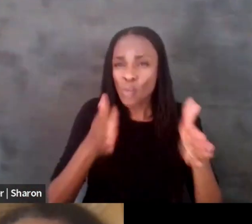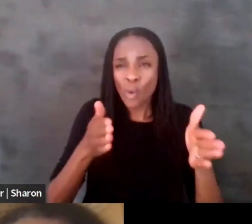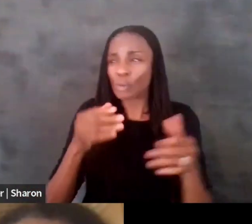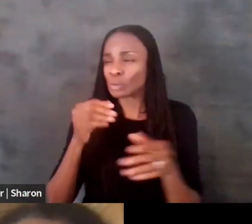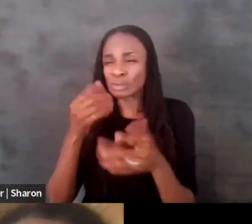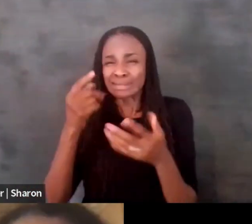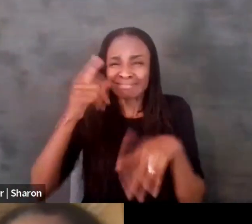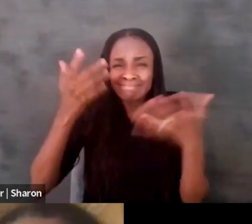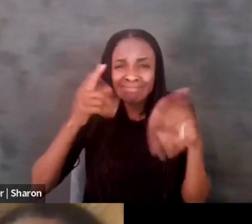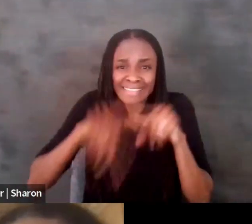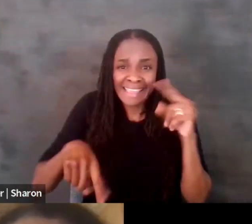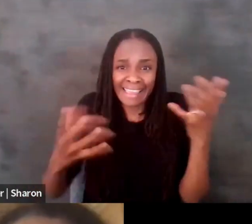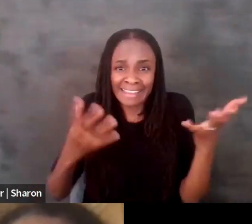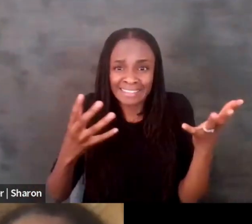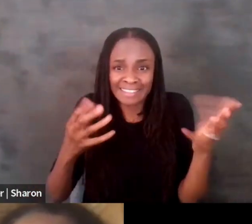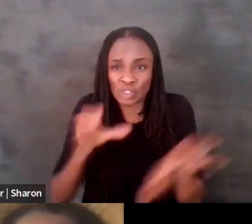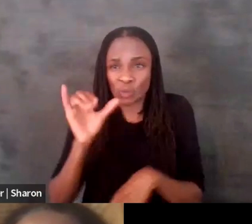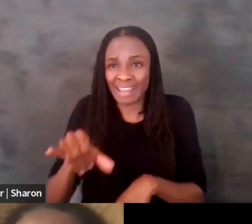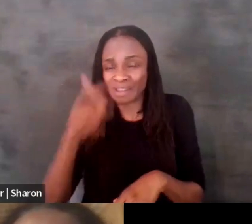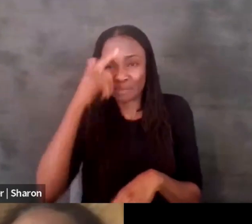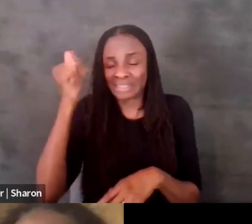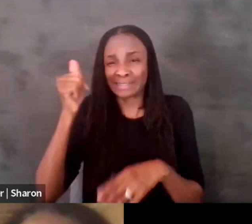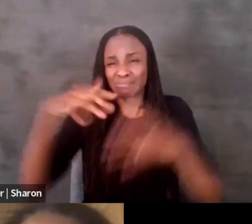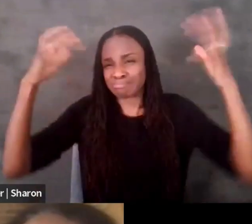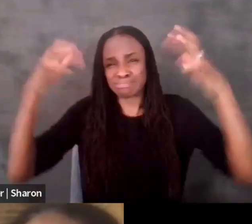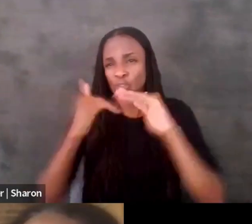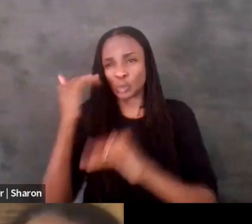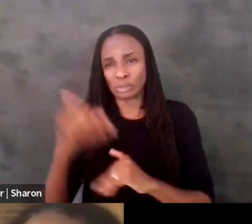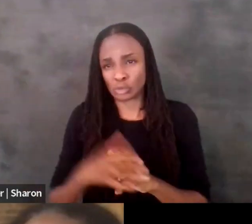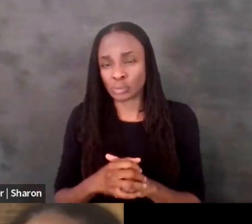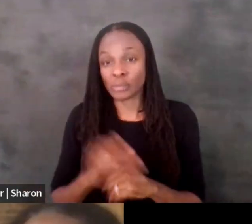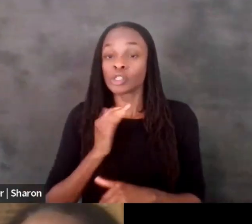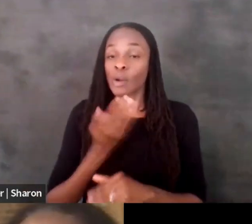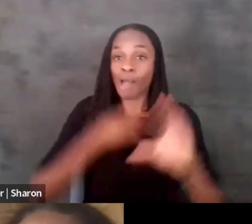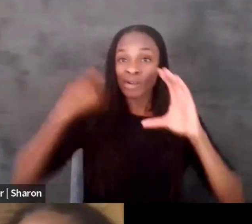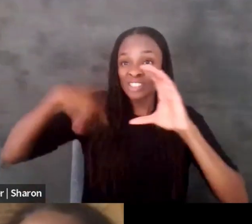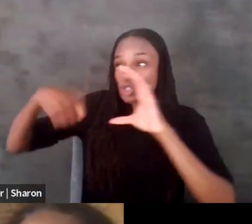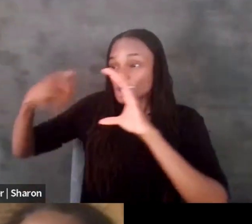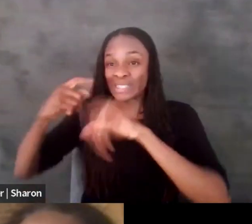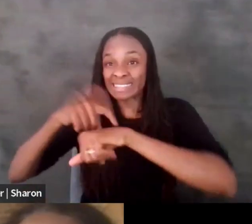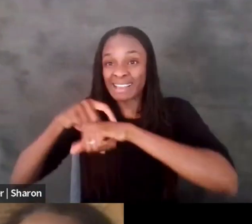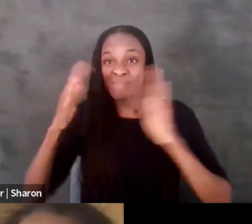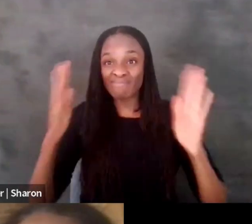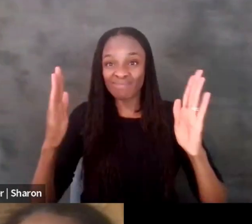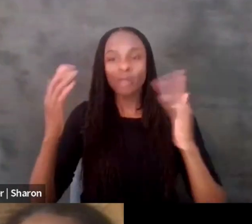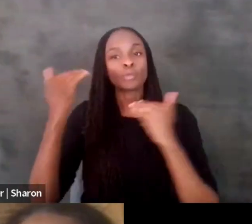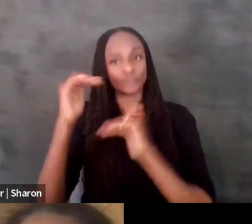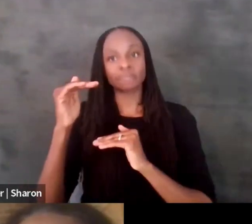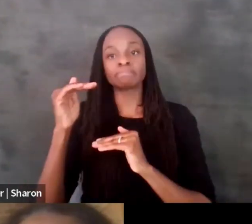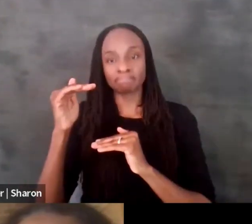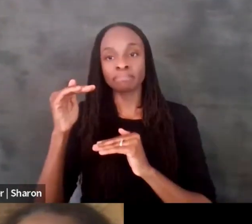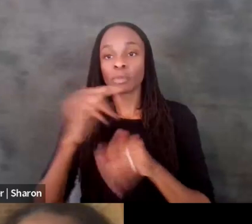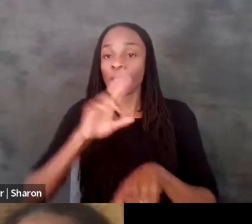we cannot take out the Wow. equipment in that kind of rain. Yeah. So our shooting period was restricted, and there were, of